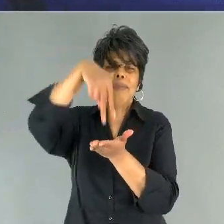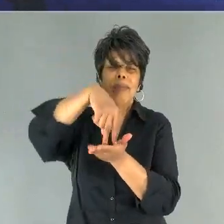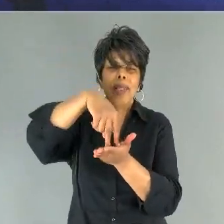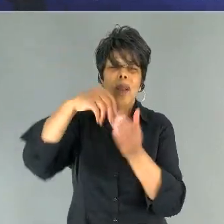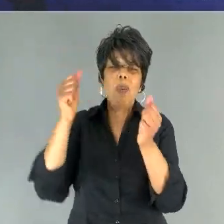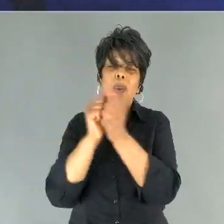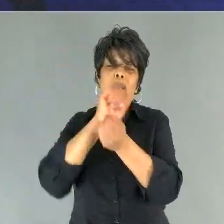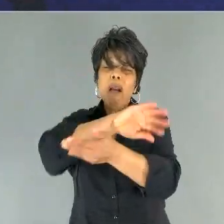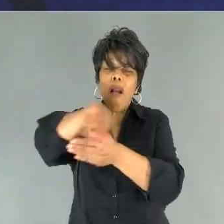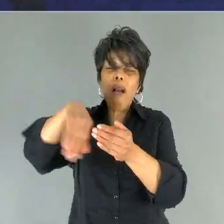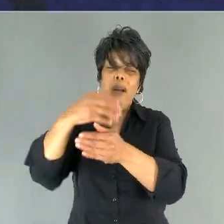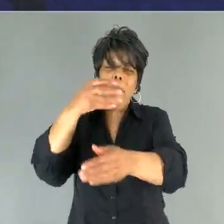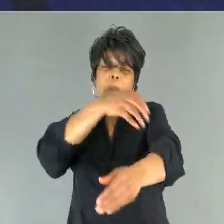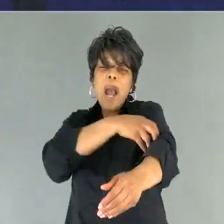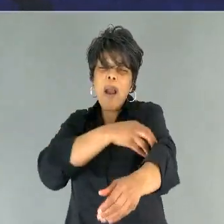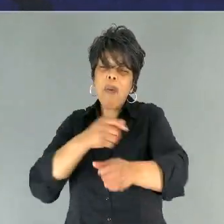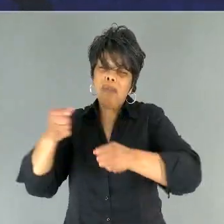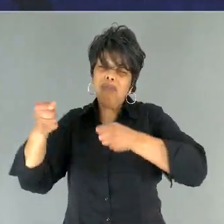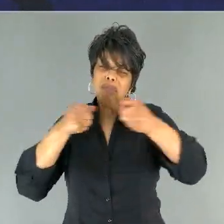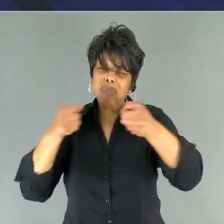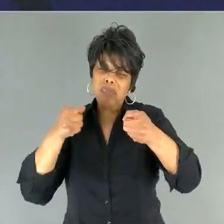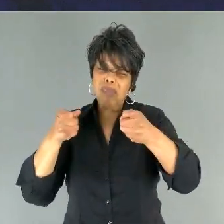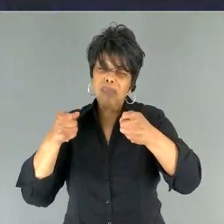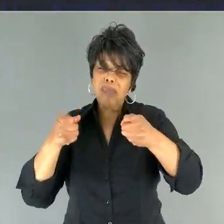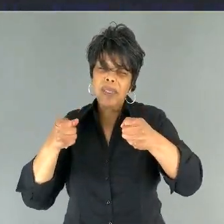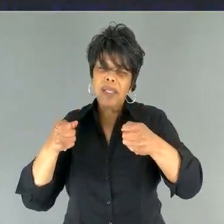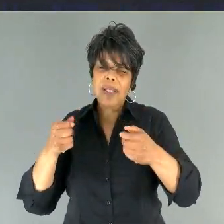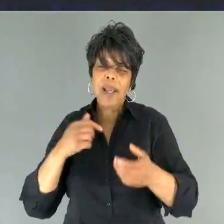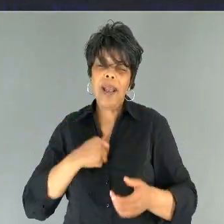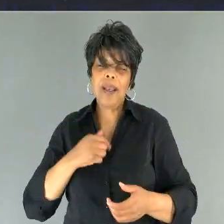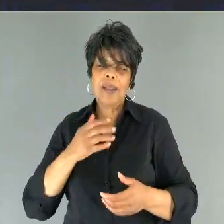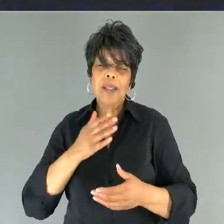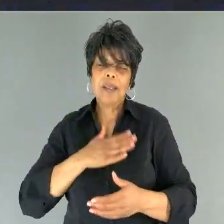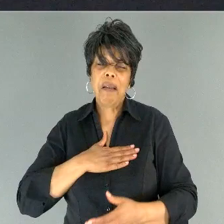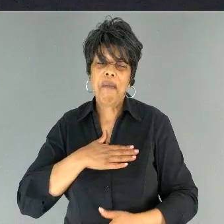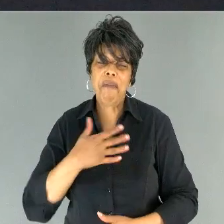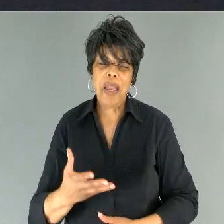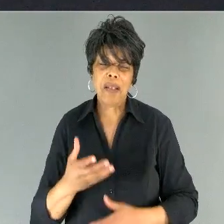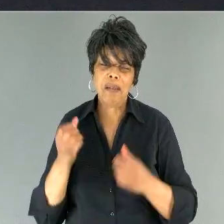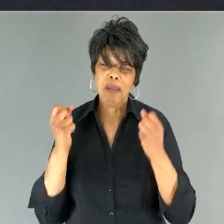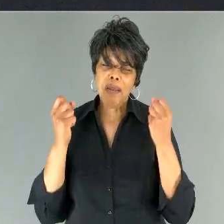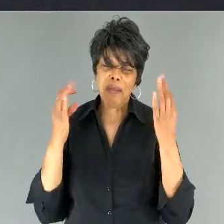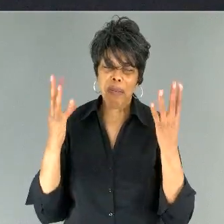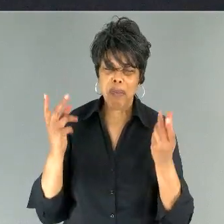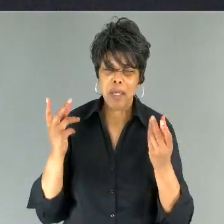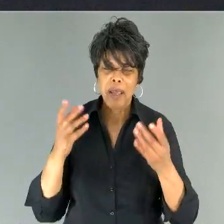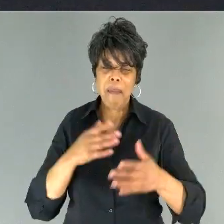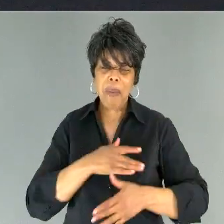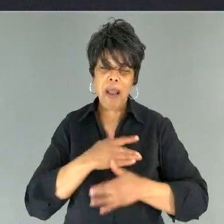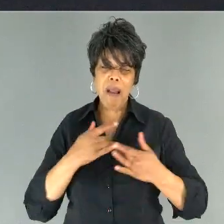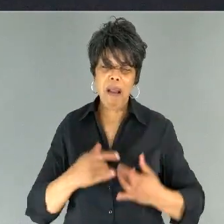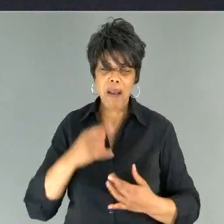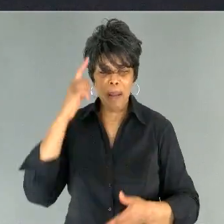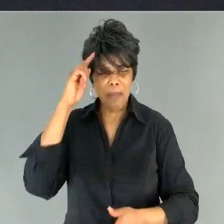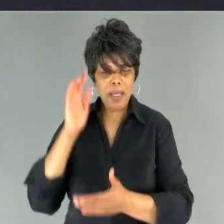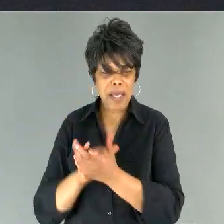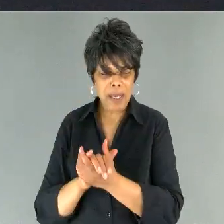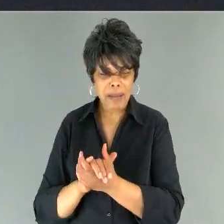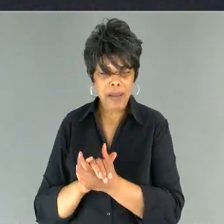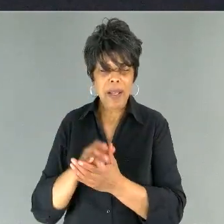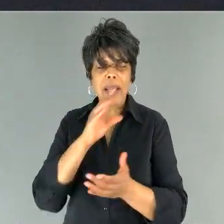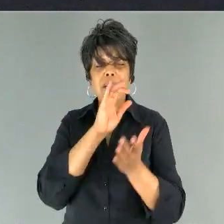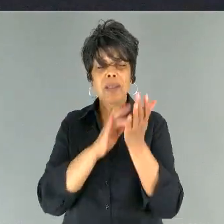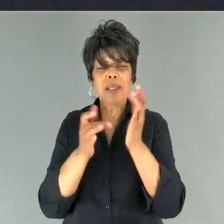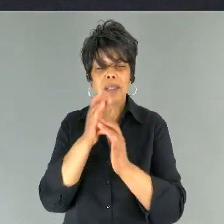in his hands. I confess with my mouth and believe in my heart Christ is my